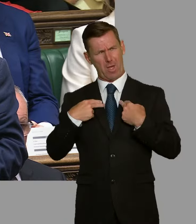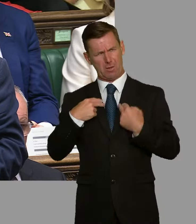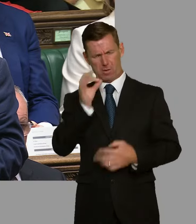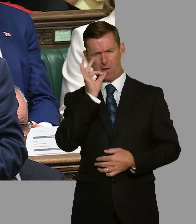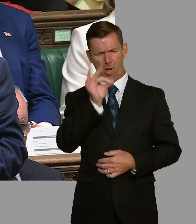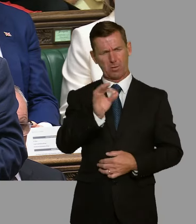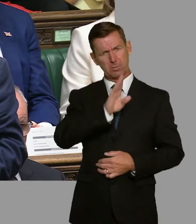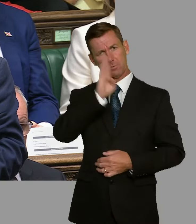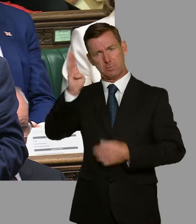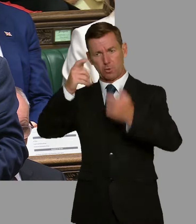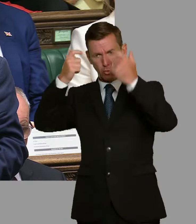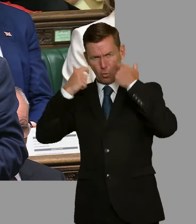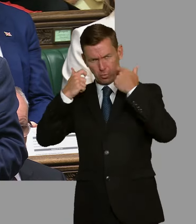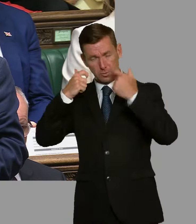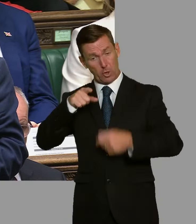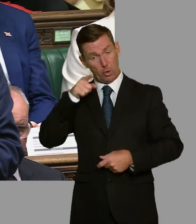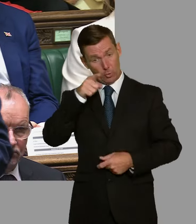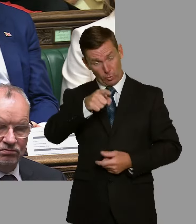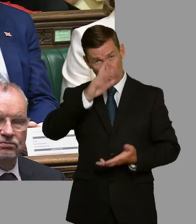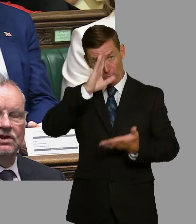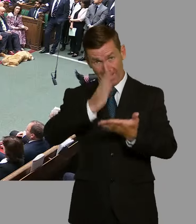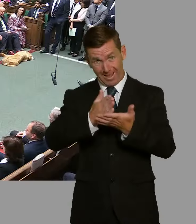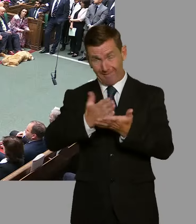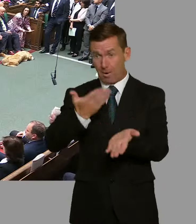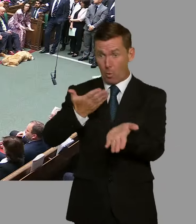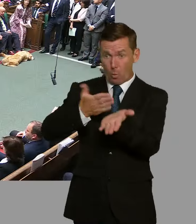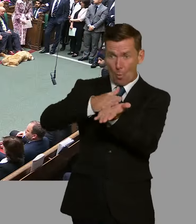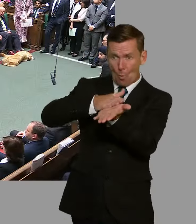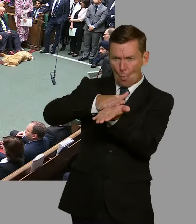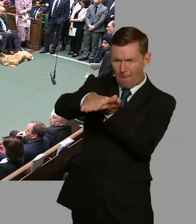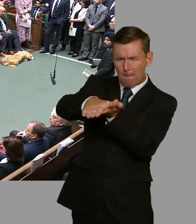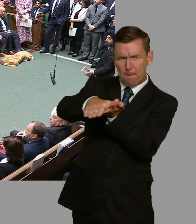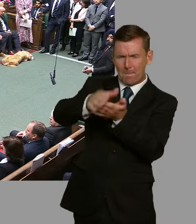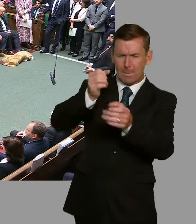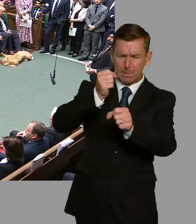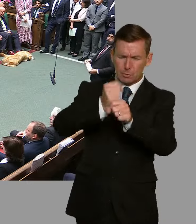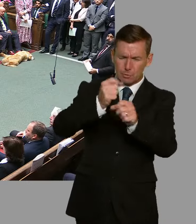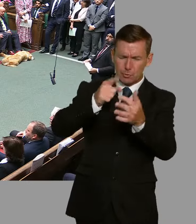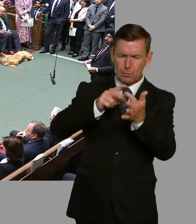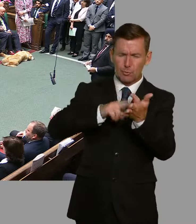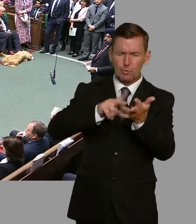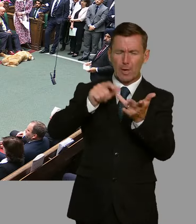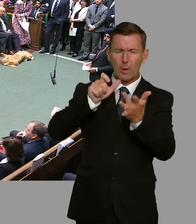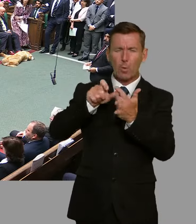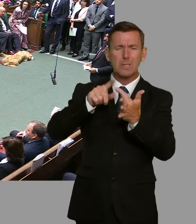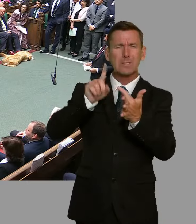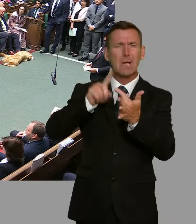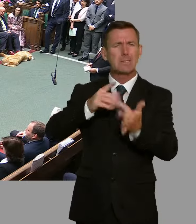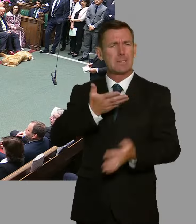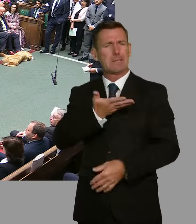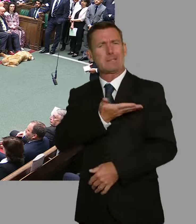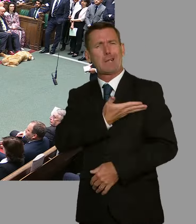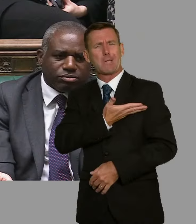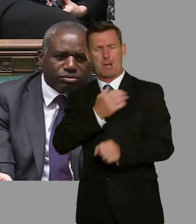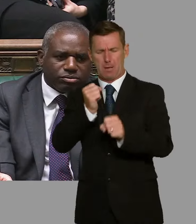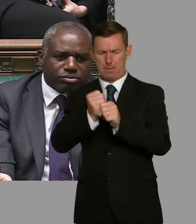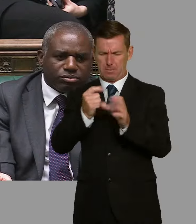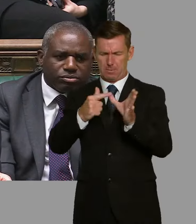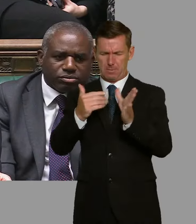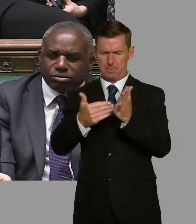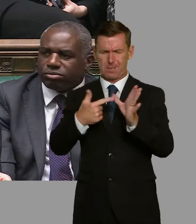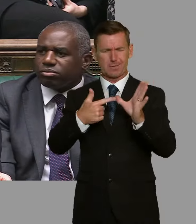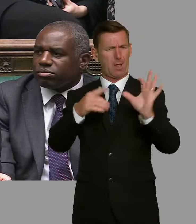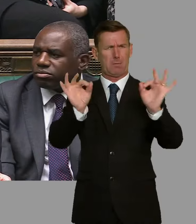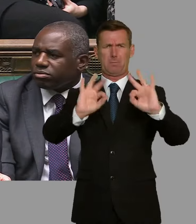genocide has occurred or is occurring in Gaza? Prime Minister. Mr. Speaker, I've said that we are strongly opposed and